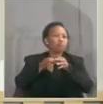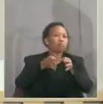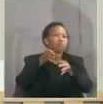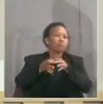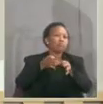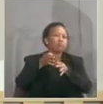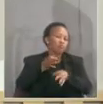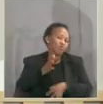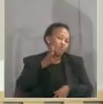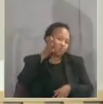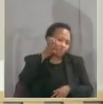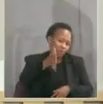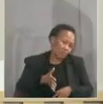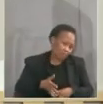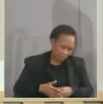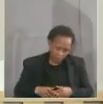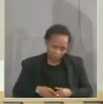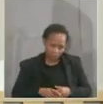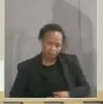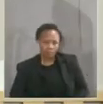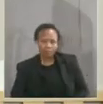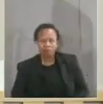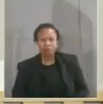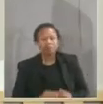of SAPS. Thank you, Chair.